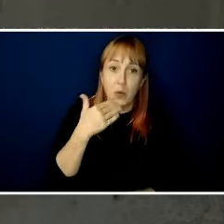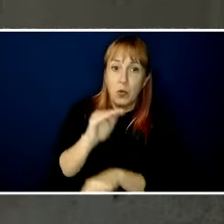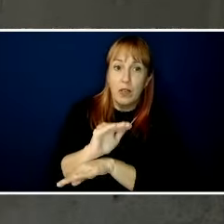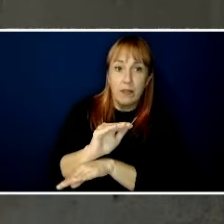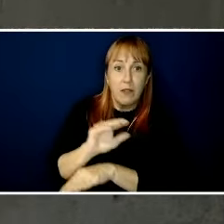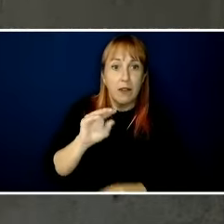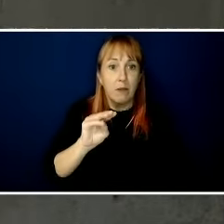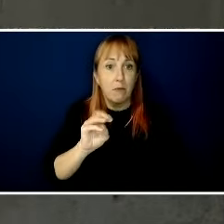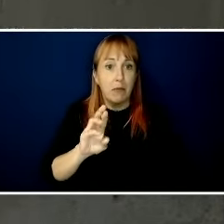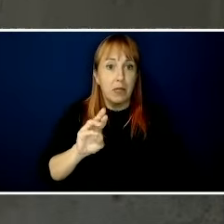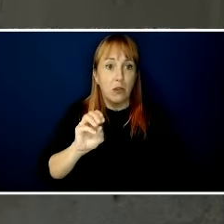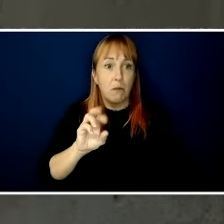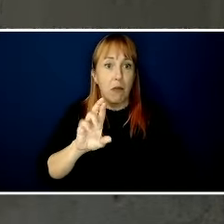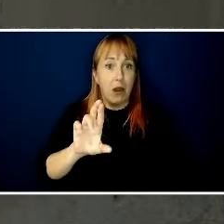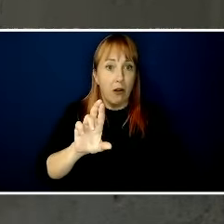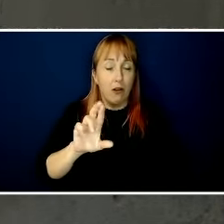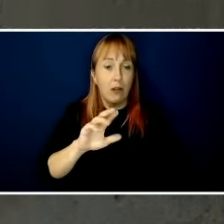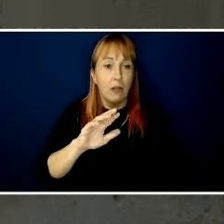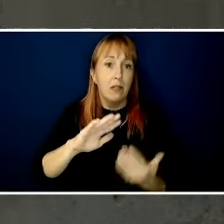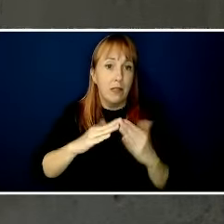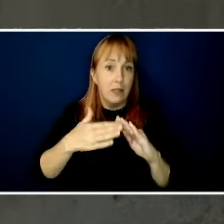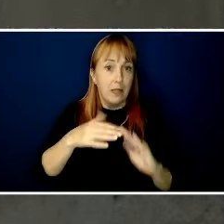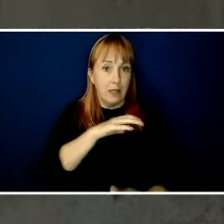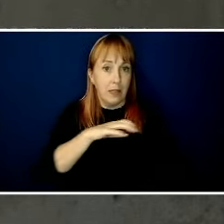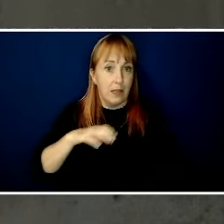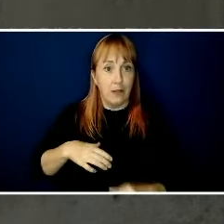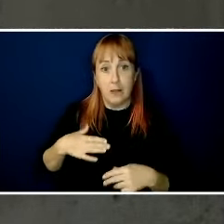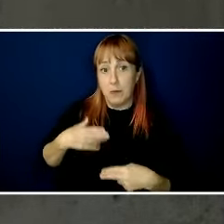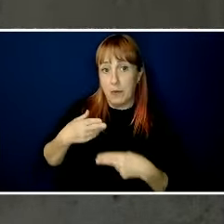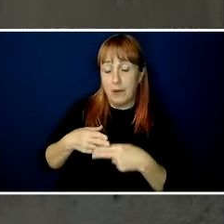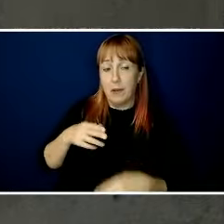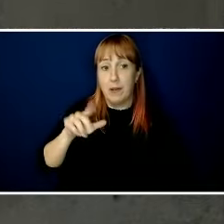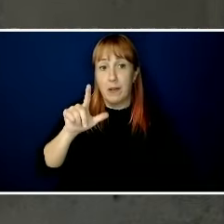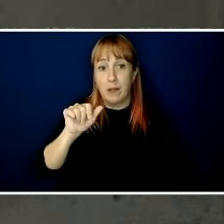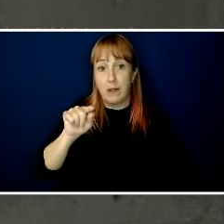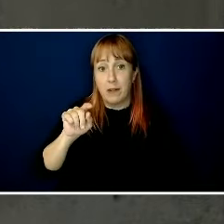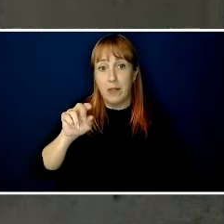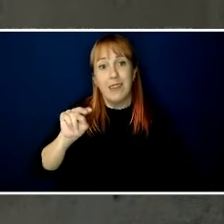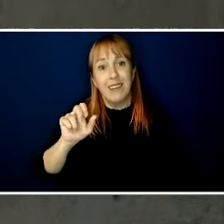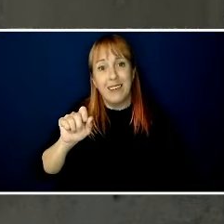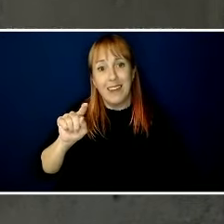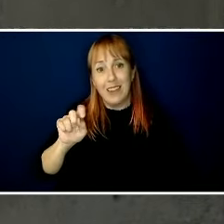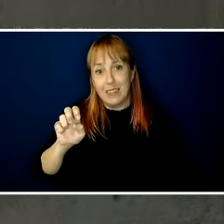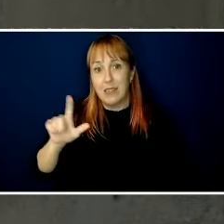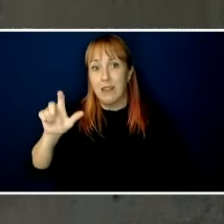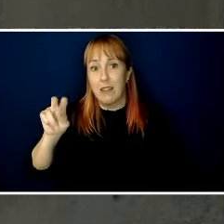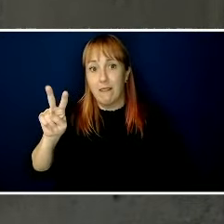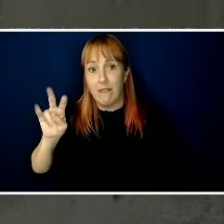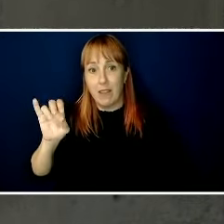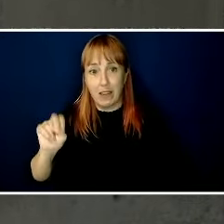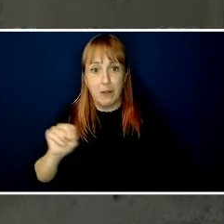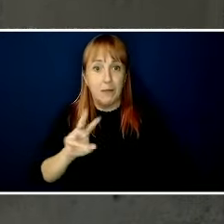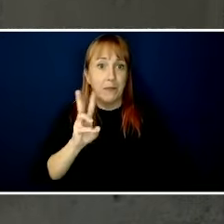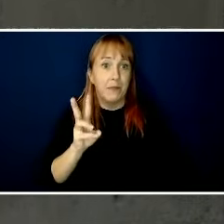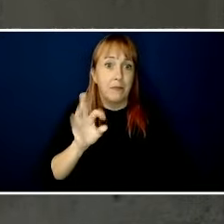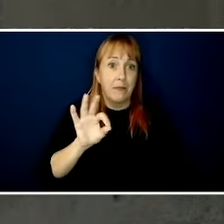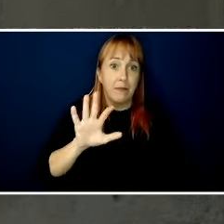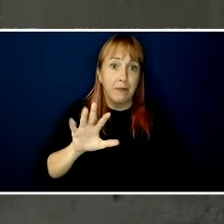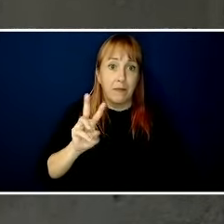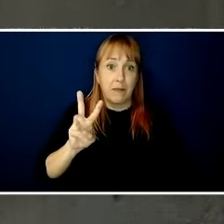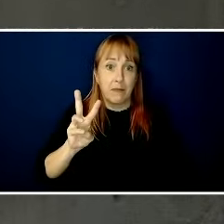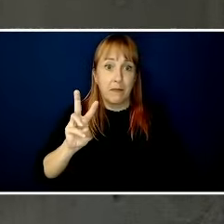Mayor, members of the City Council. My name is Nate Levin. I live at 695 Winding